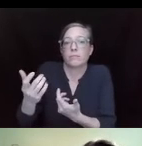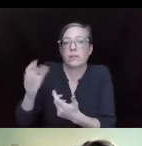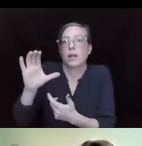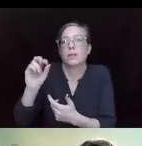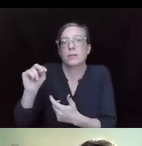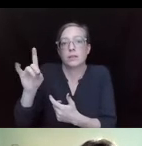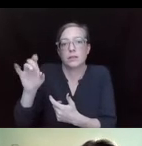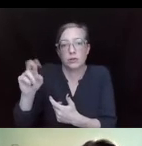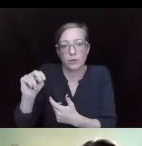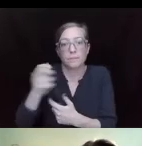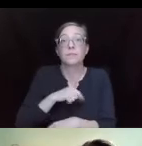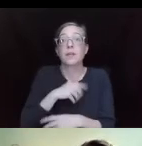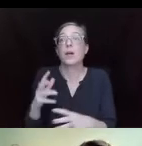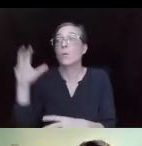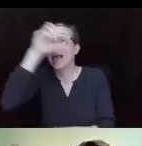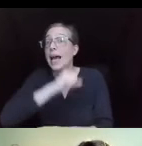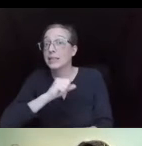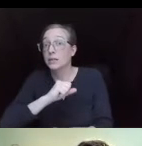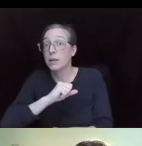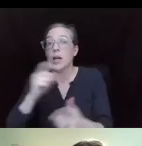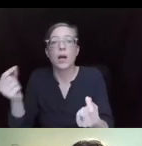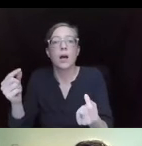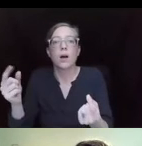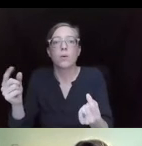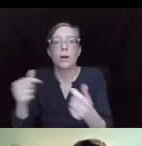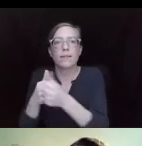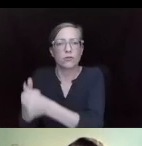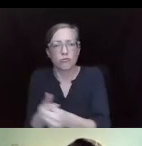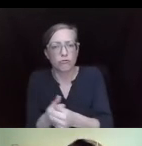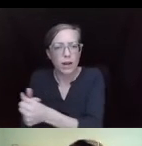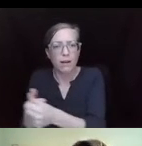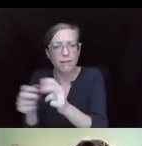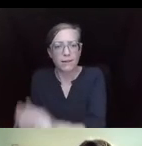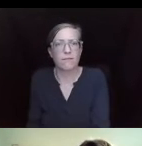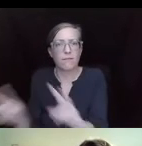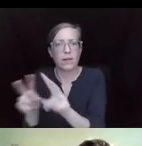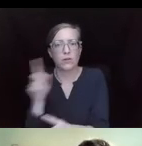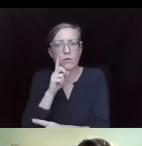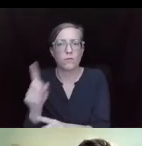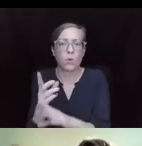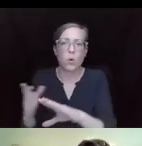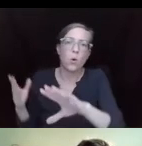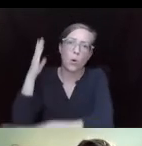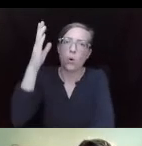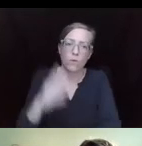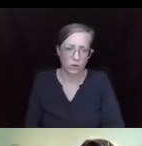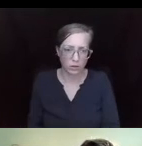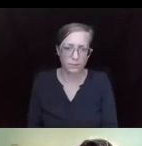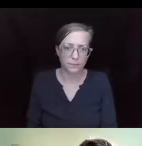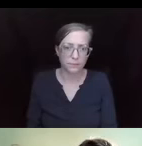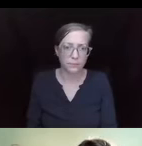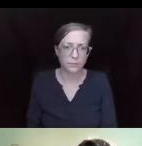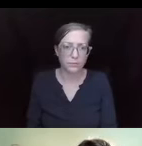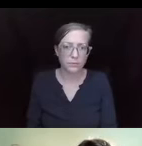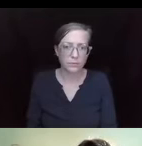we estimated what will be the trapping voltage, getting that value for oval-shaped poles, just to see. We got the